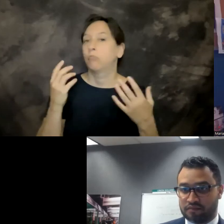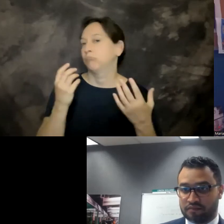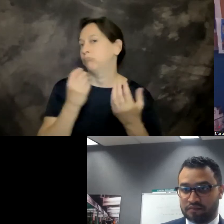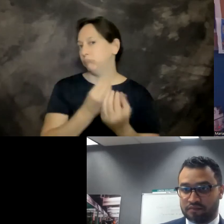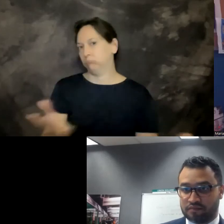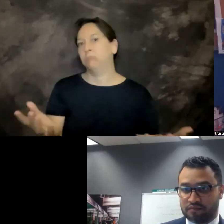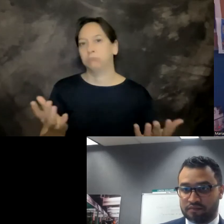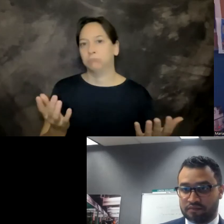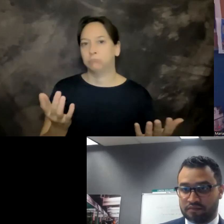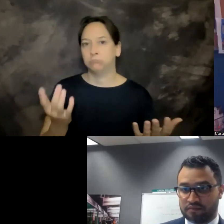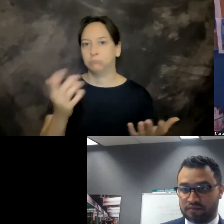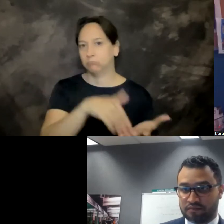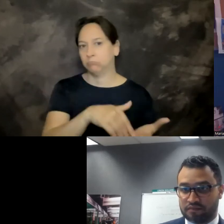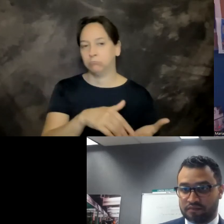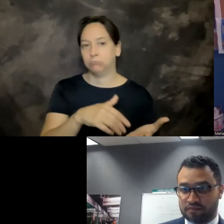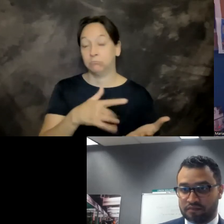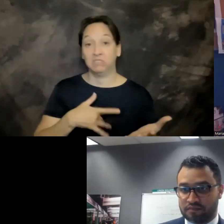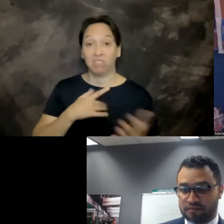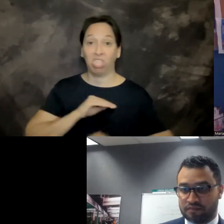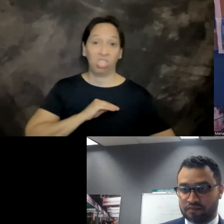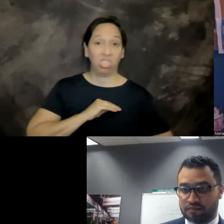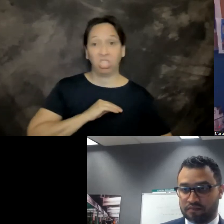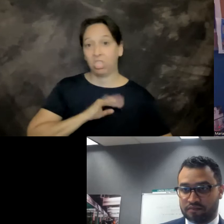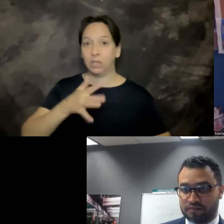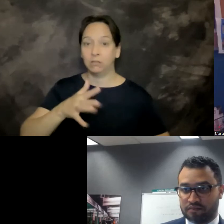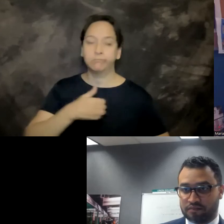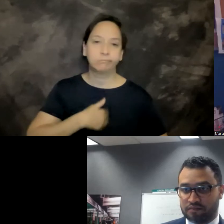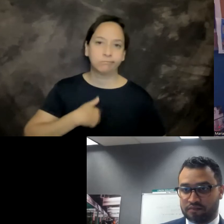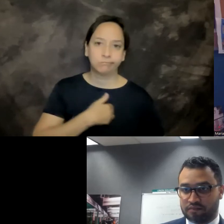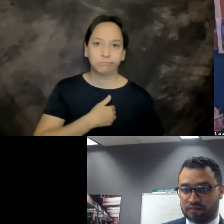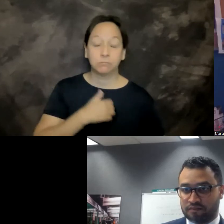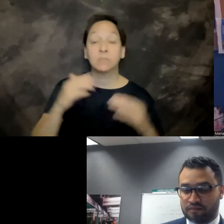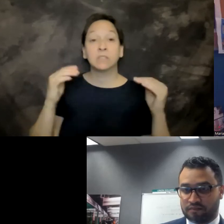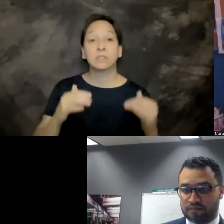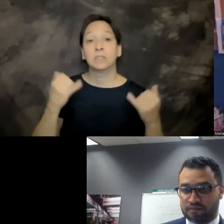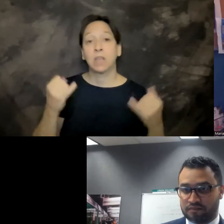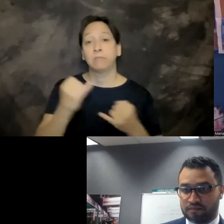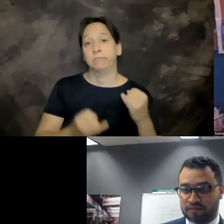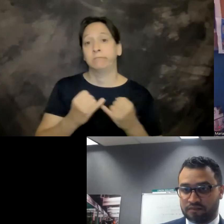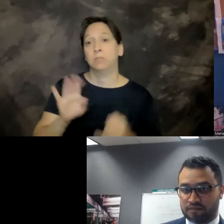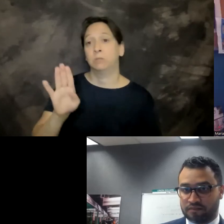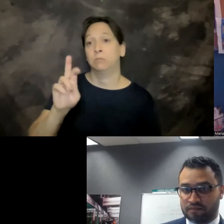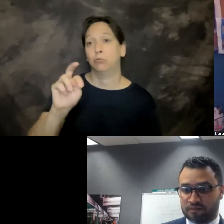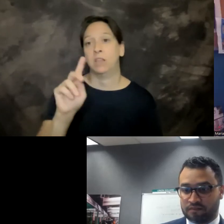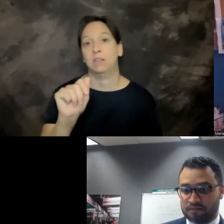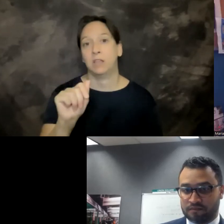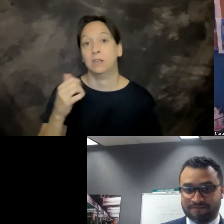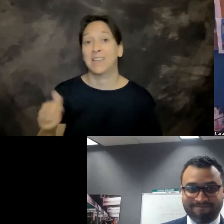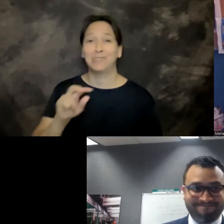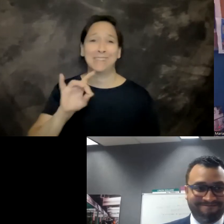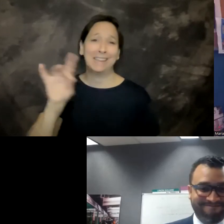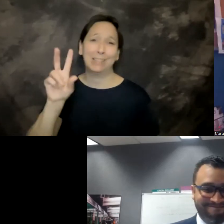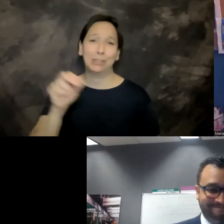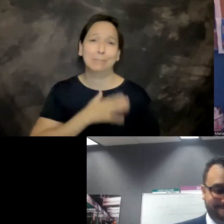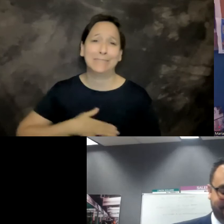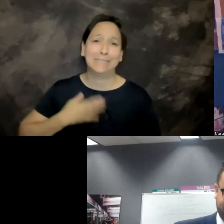And my apologies if that's not sufficient. Brenda, let's close out with you. It is 8:30, so if you can make this quick,